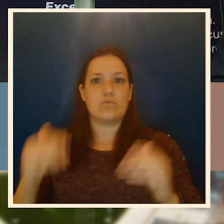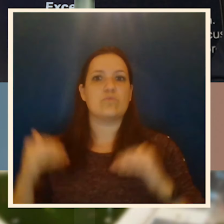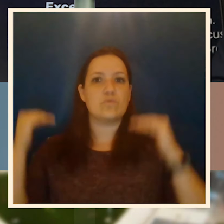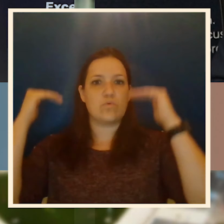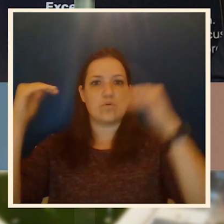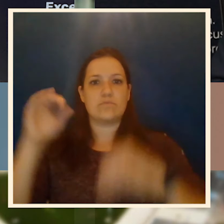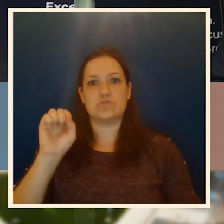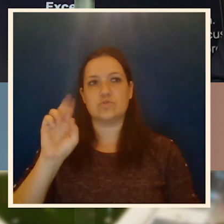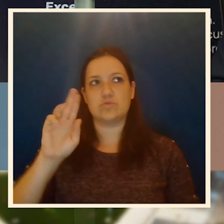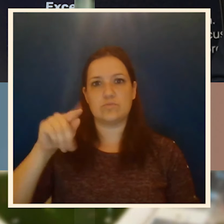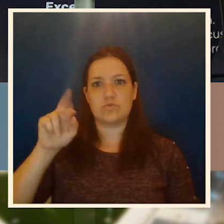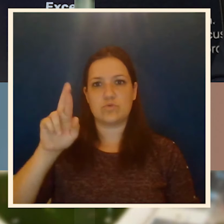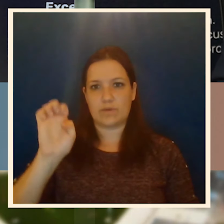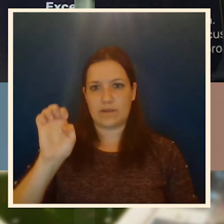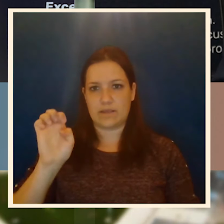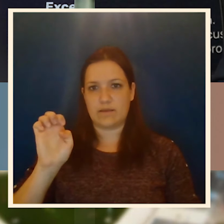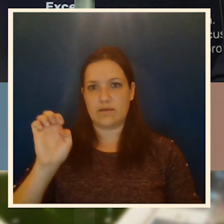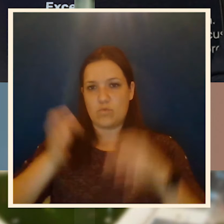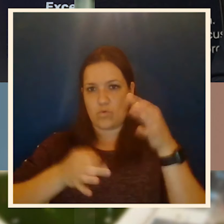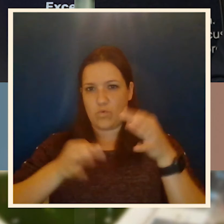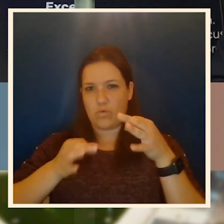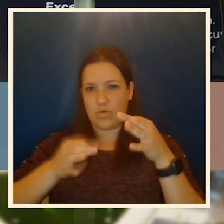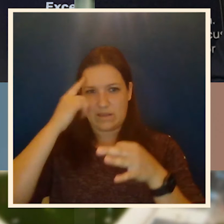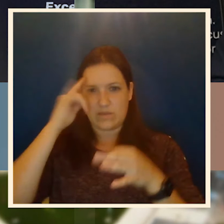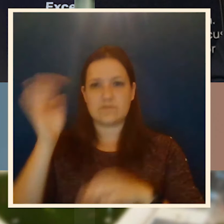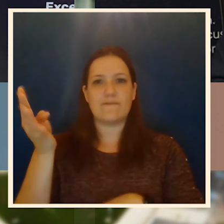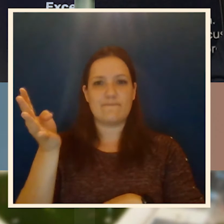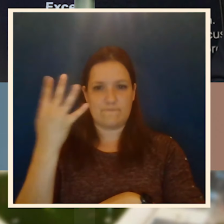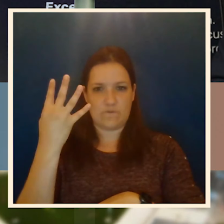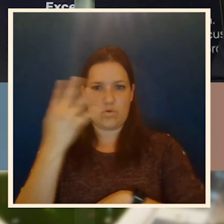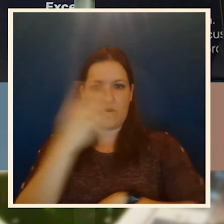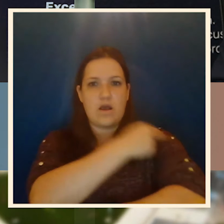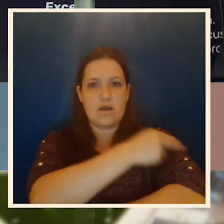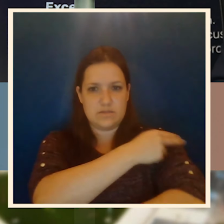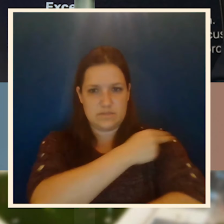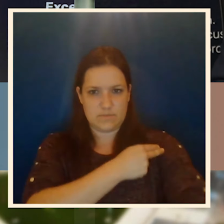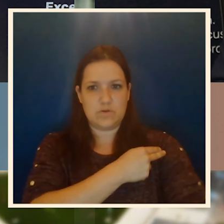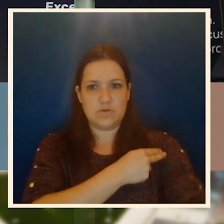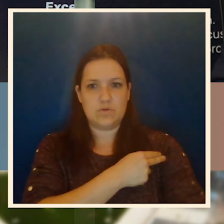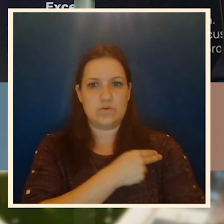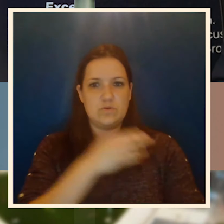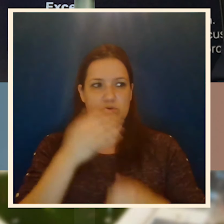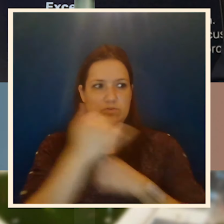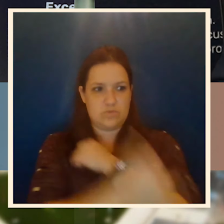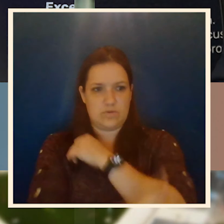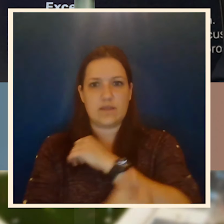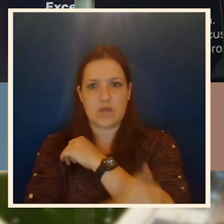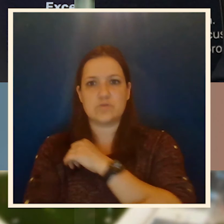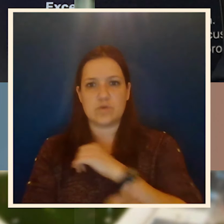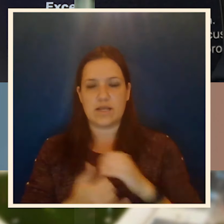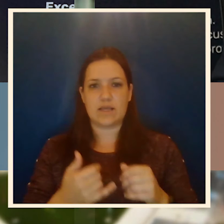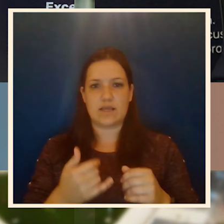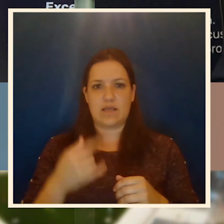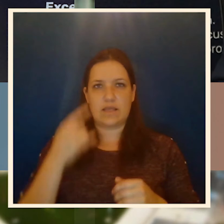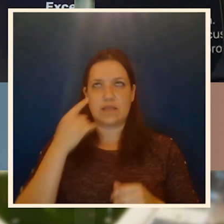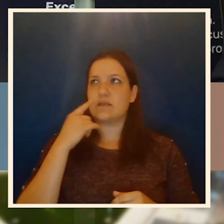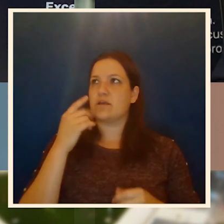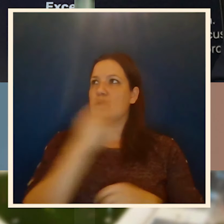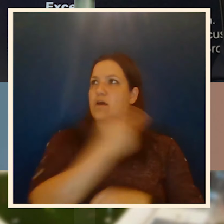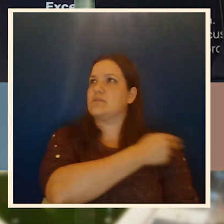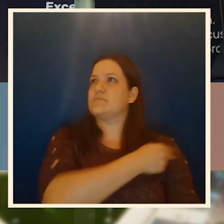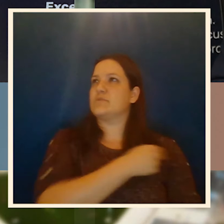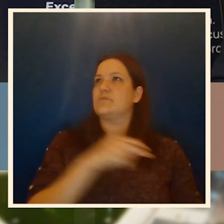terminated. That will likely go to the Supreme Court. I think there are roughly four hospitals across the country